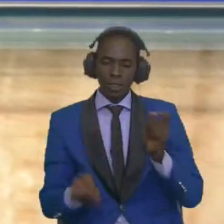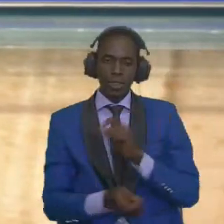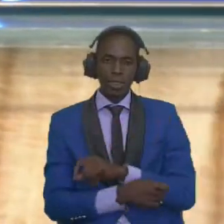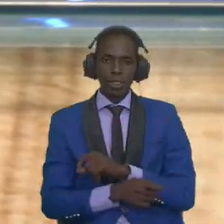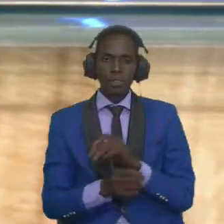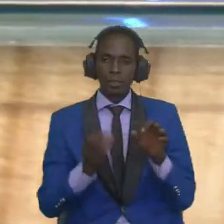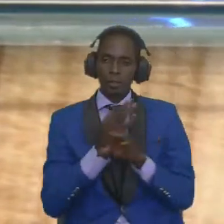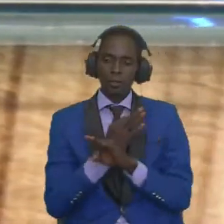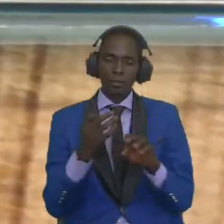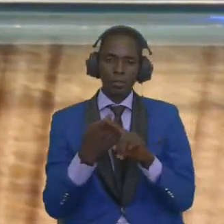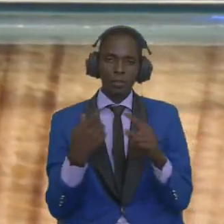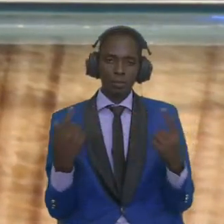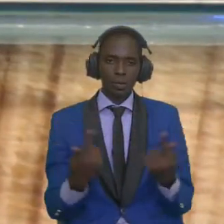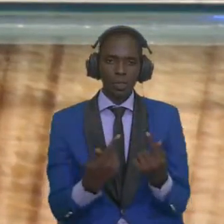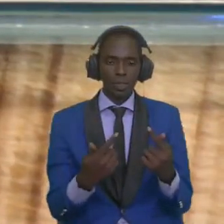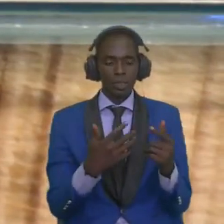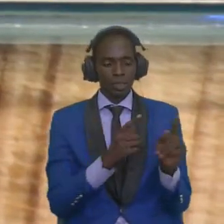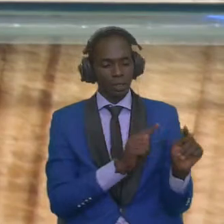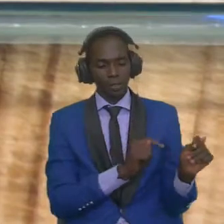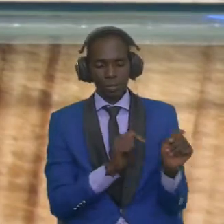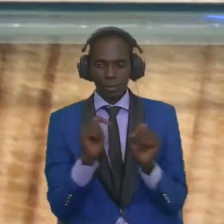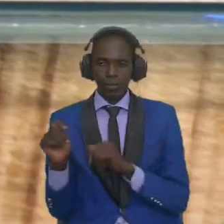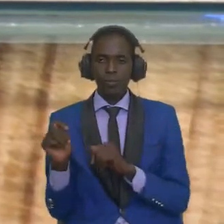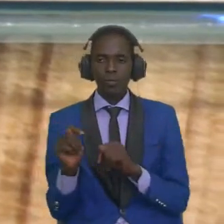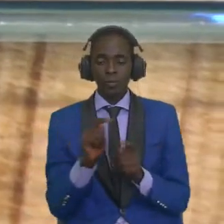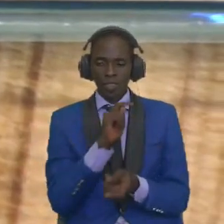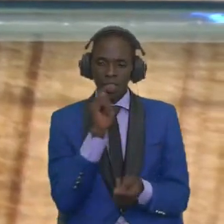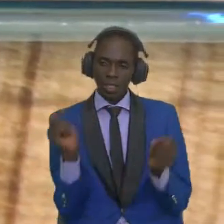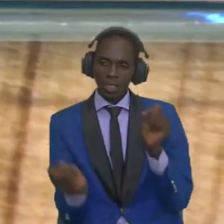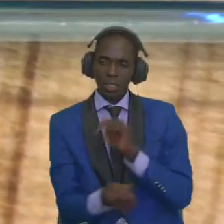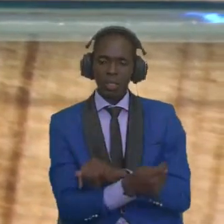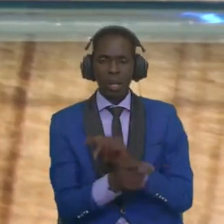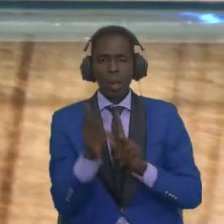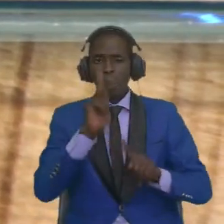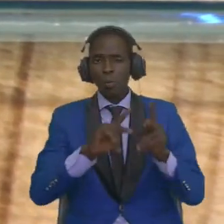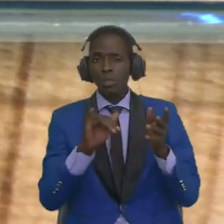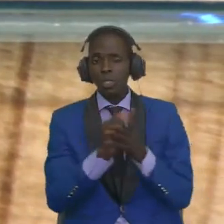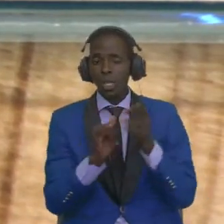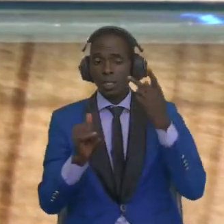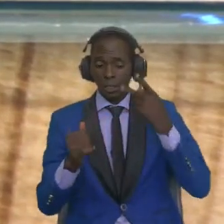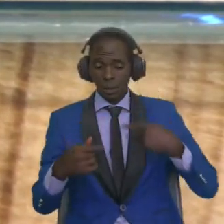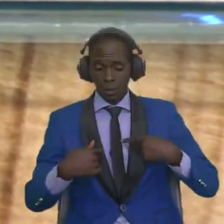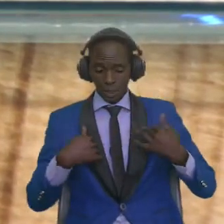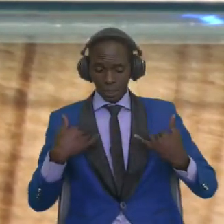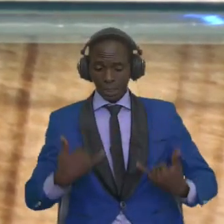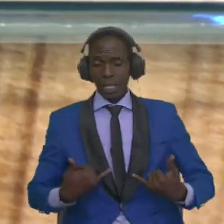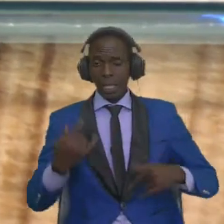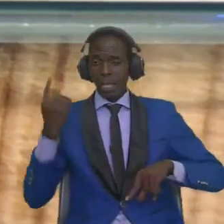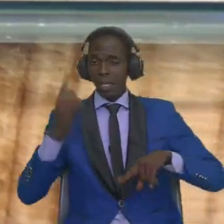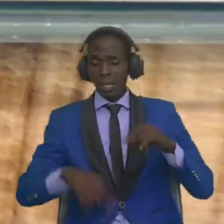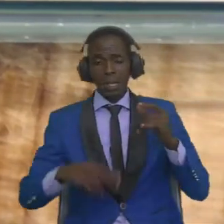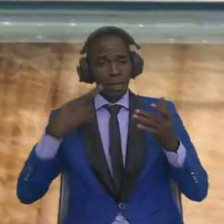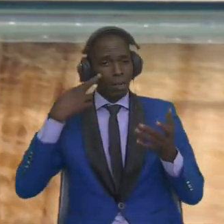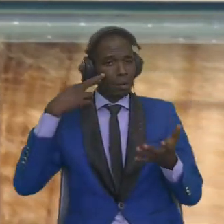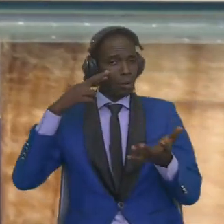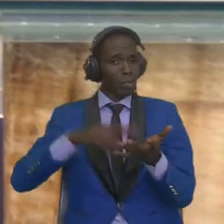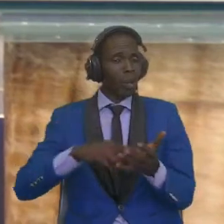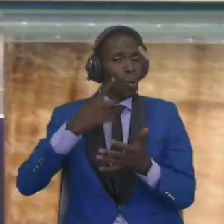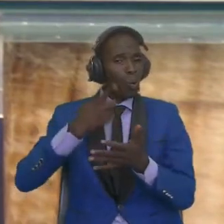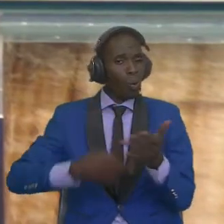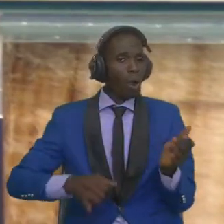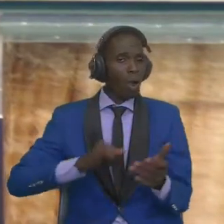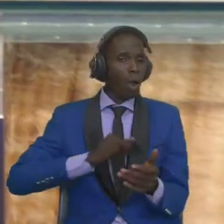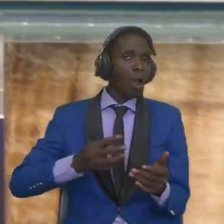and transformed. And the people who see me now cannot even recognize what I was before. And he